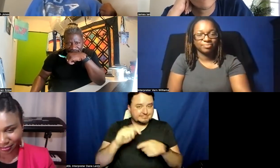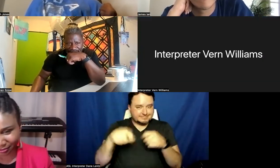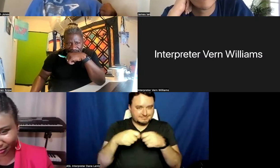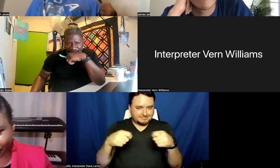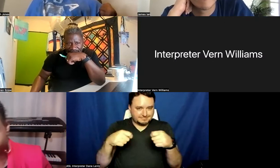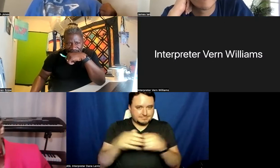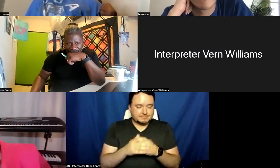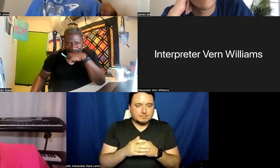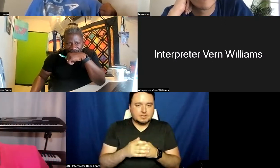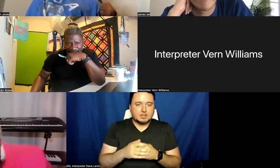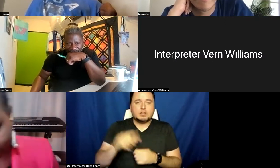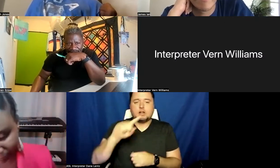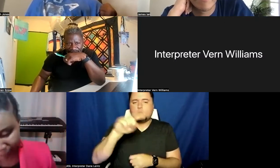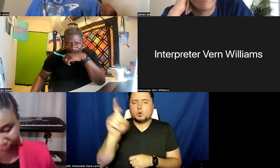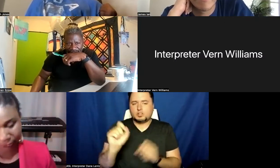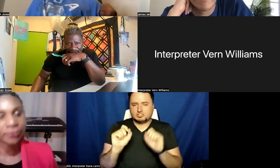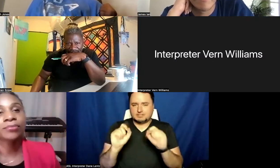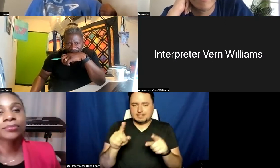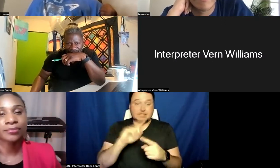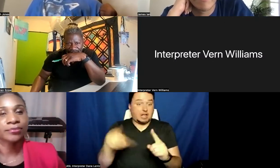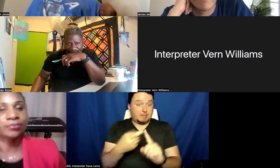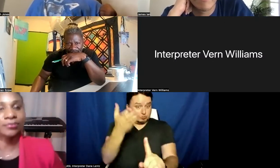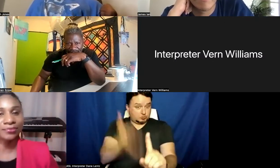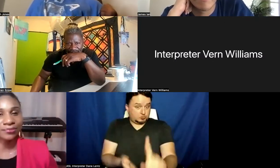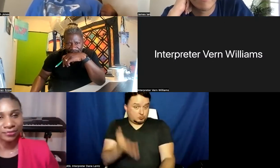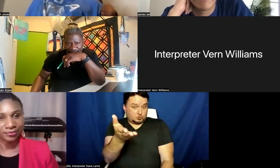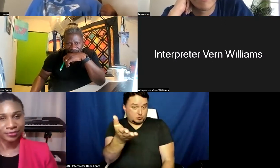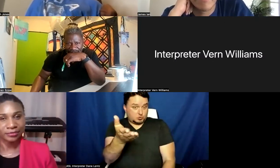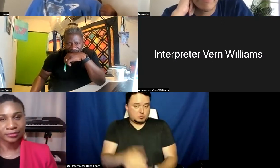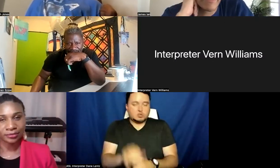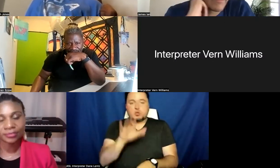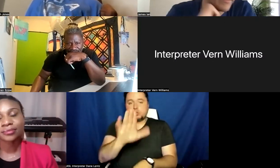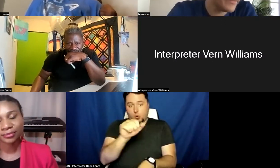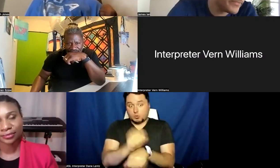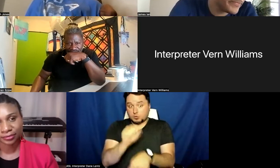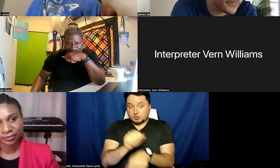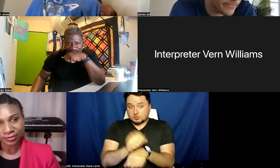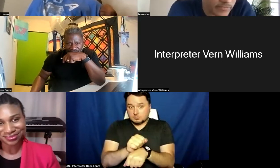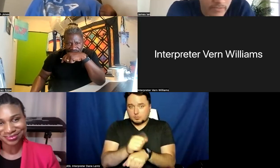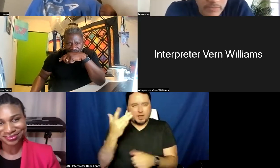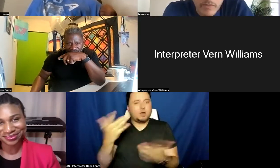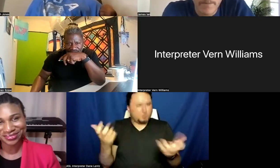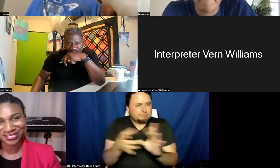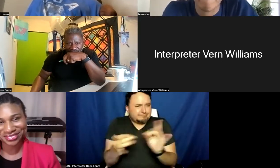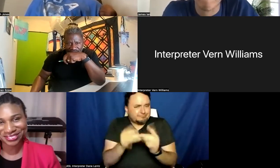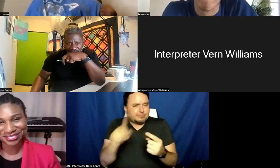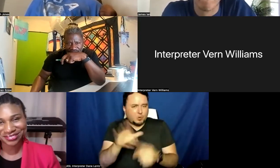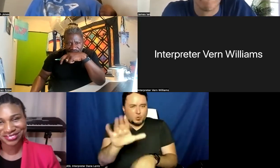And the question I'm going to ask you is about you and the work that you're working on, because we want to hear about your